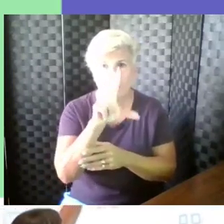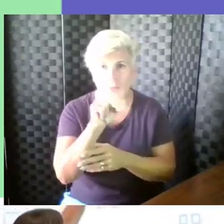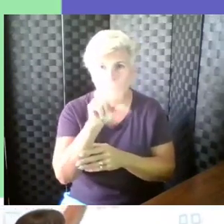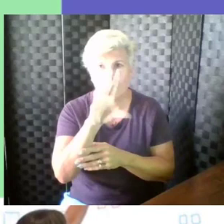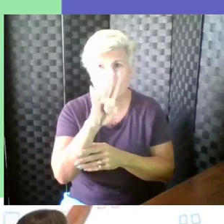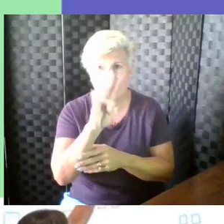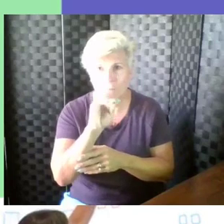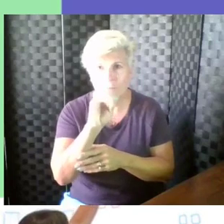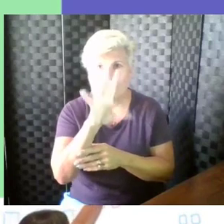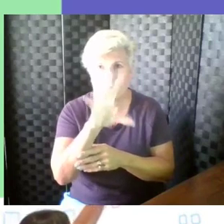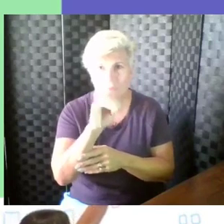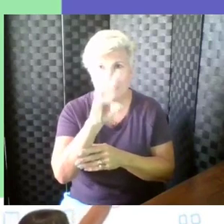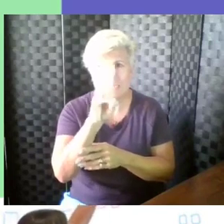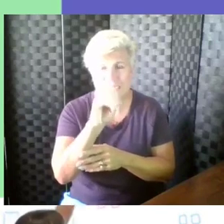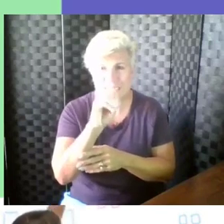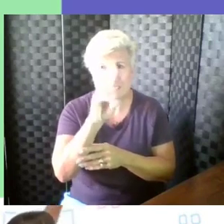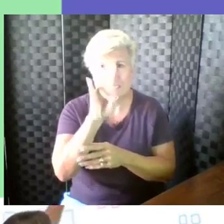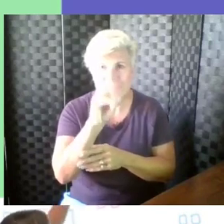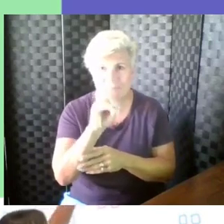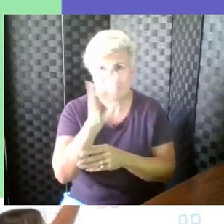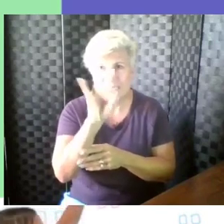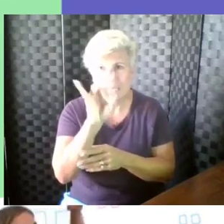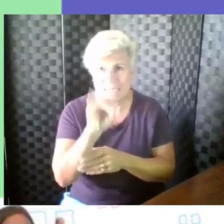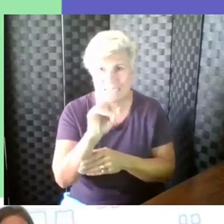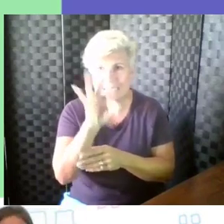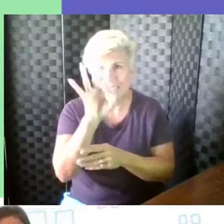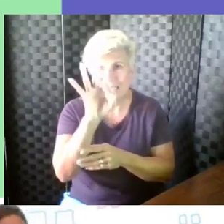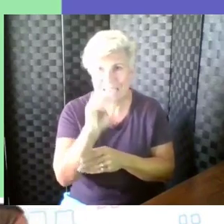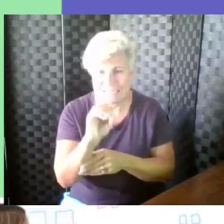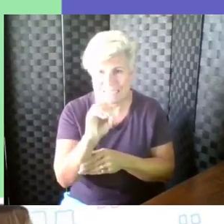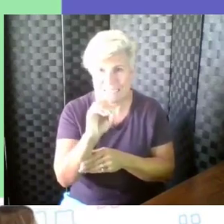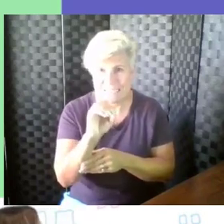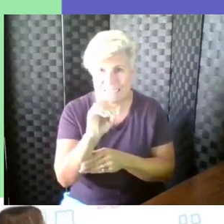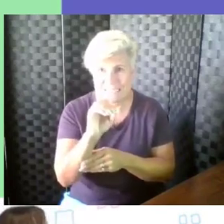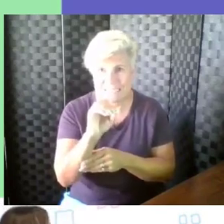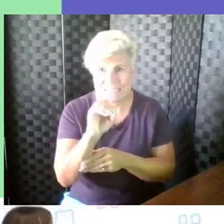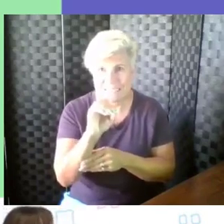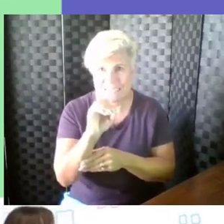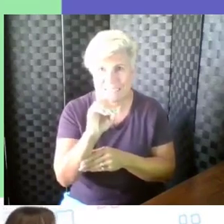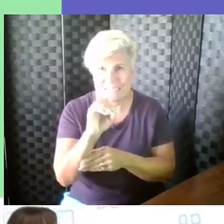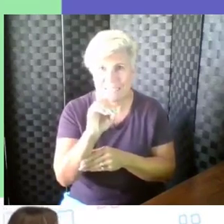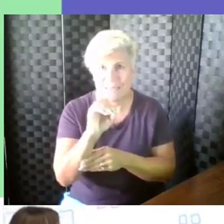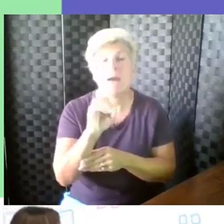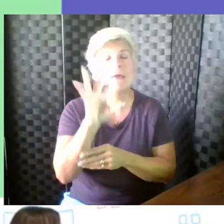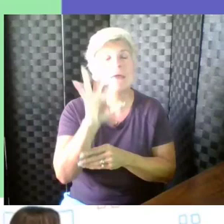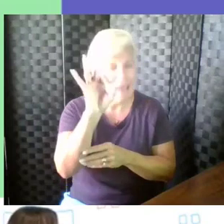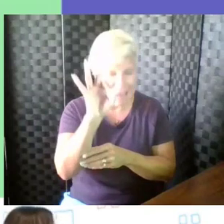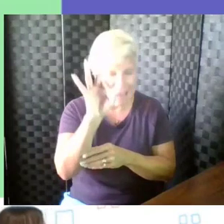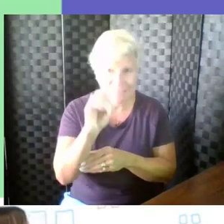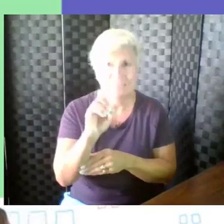20, 30, 40, 50, 60, 70, 80, 90. Okay.